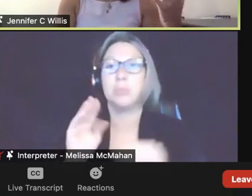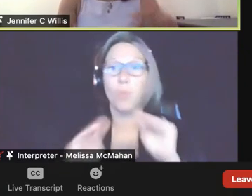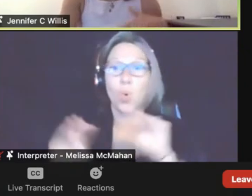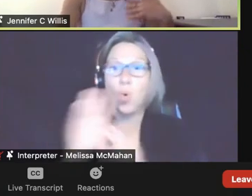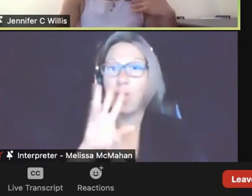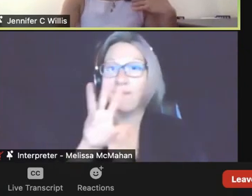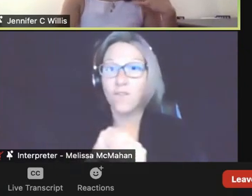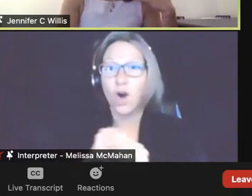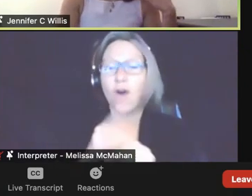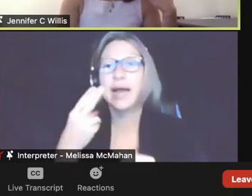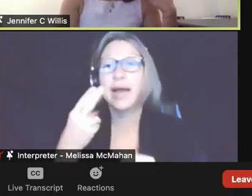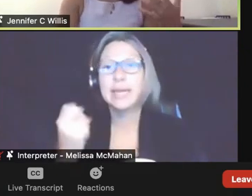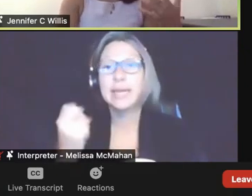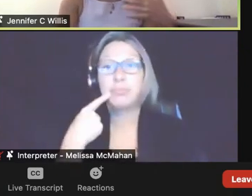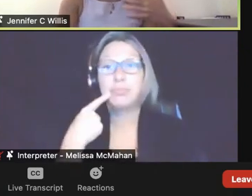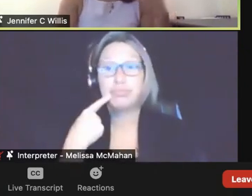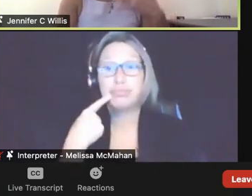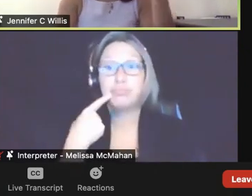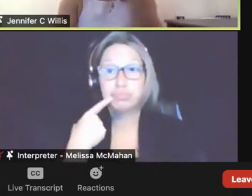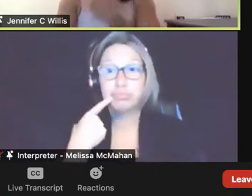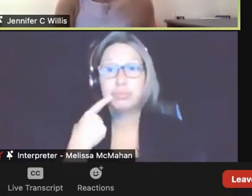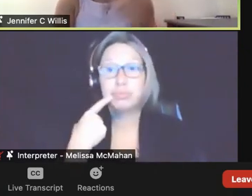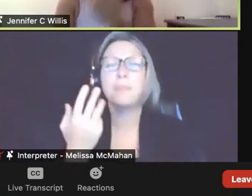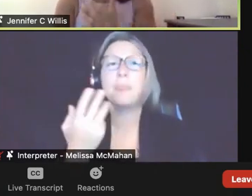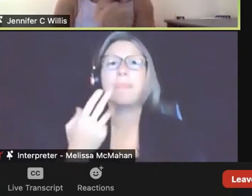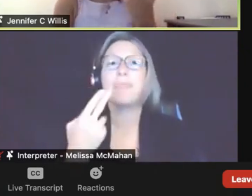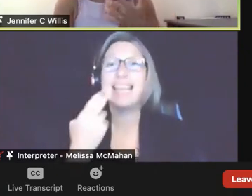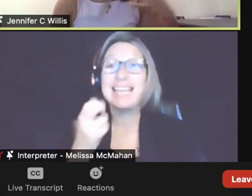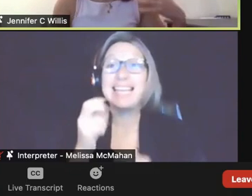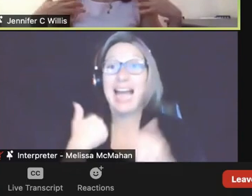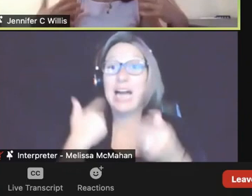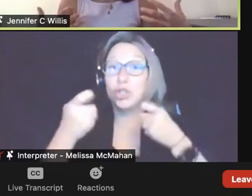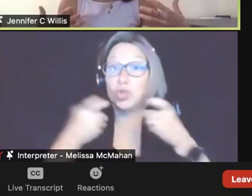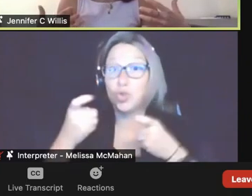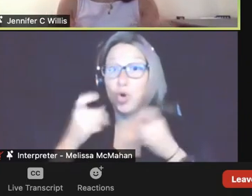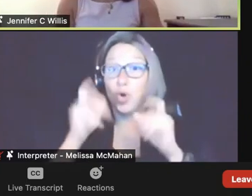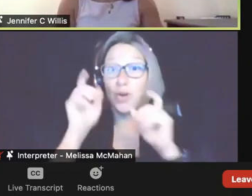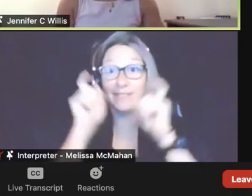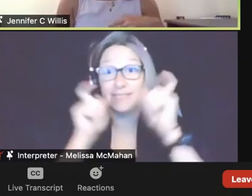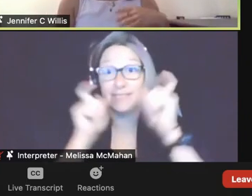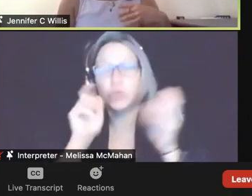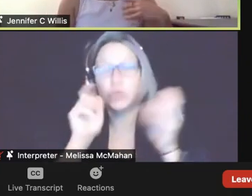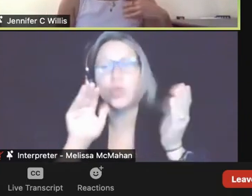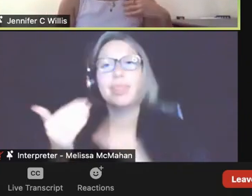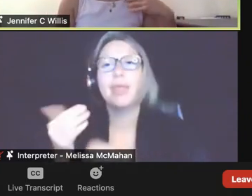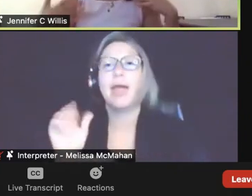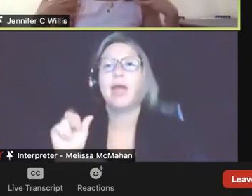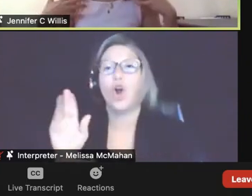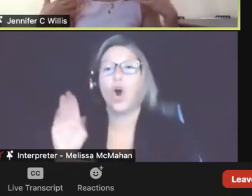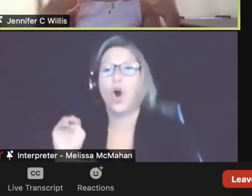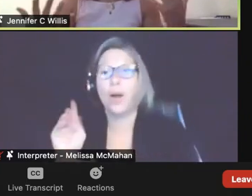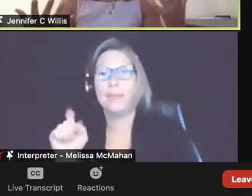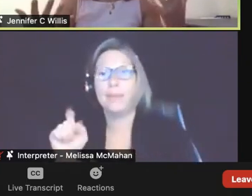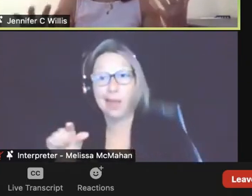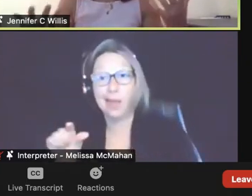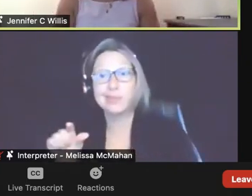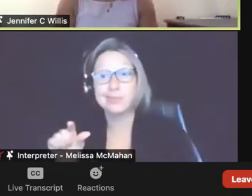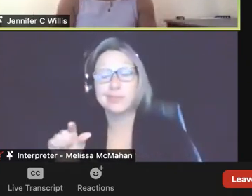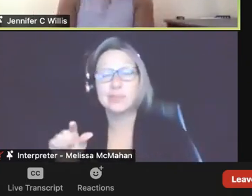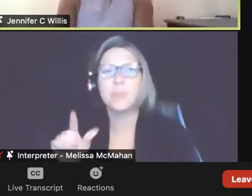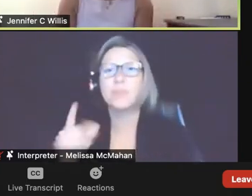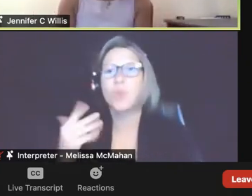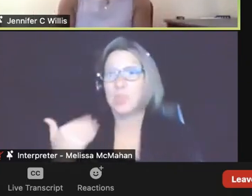blowing raspberries because it was something that he could do. He had more control over his facial muscles than his arms and legs. And as a